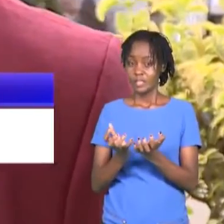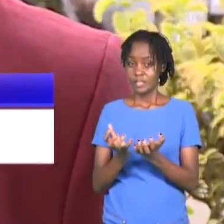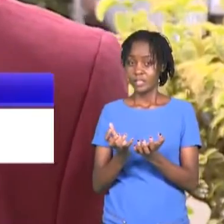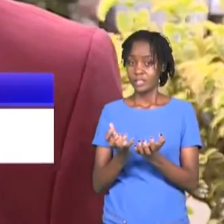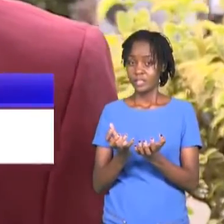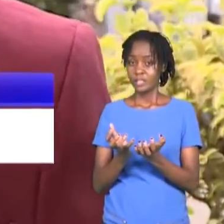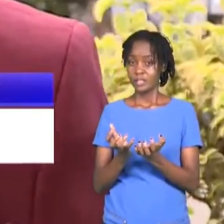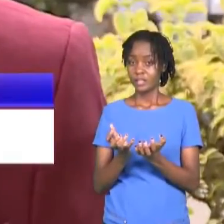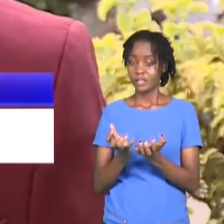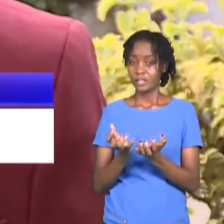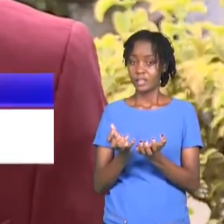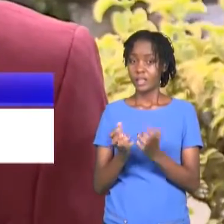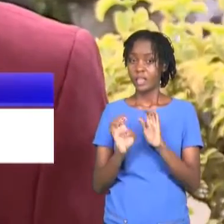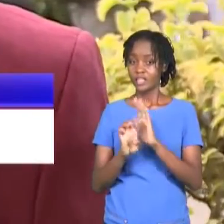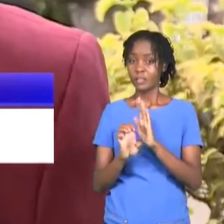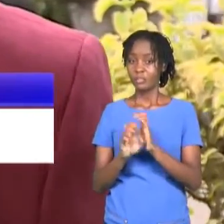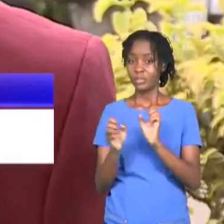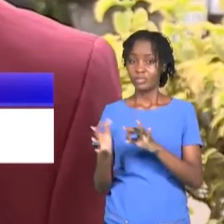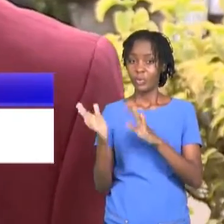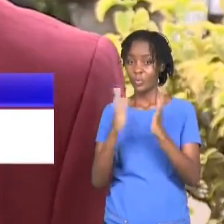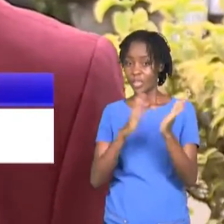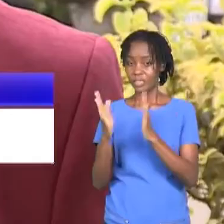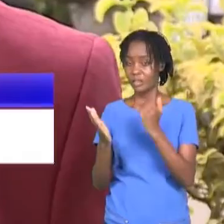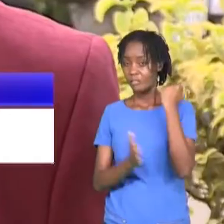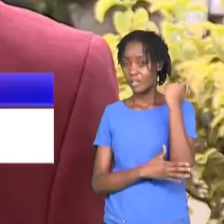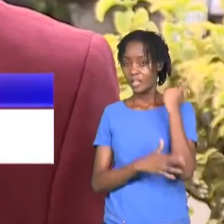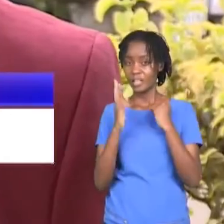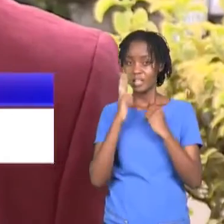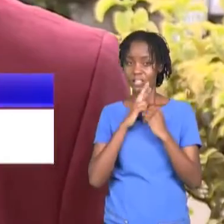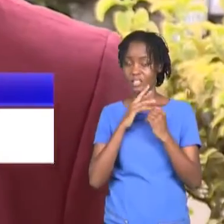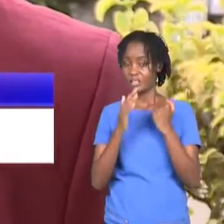to the businesses in terms of suppliers, in terms of